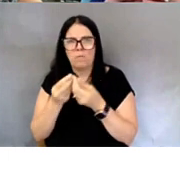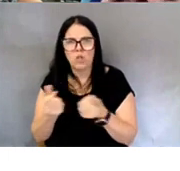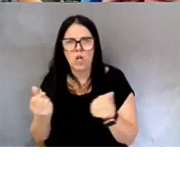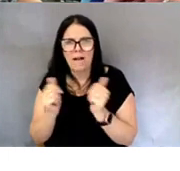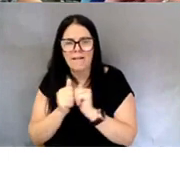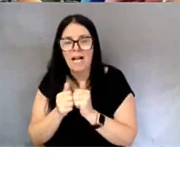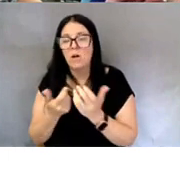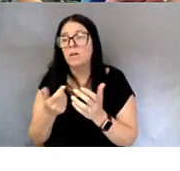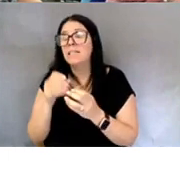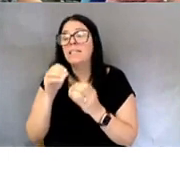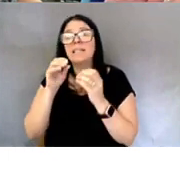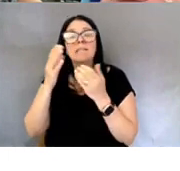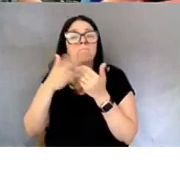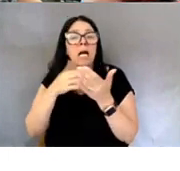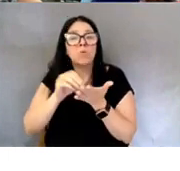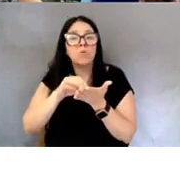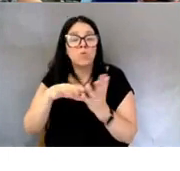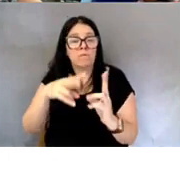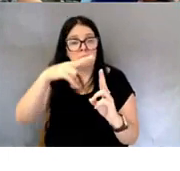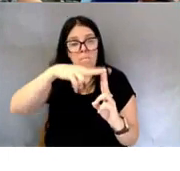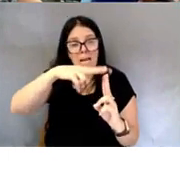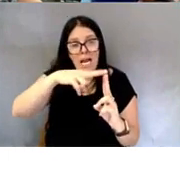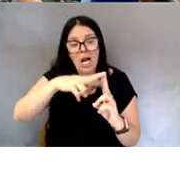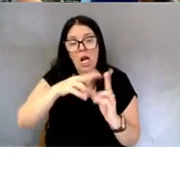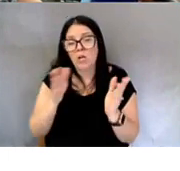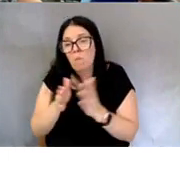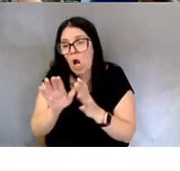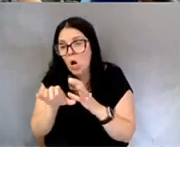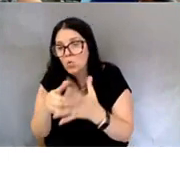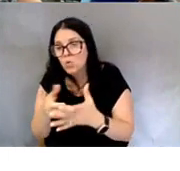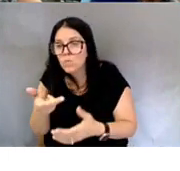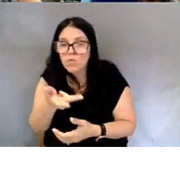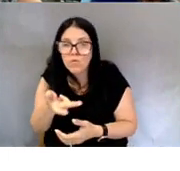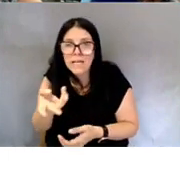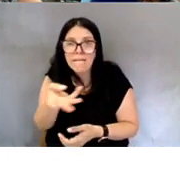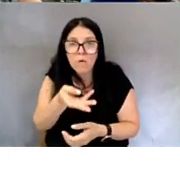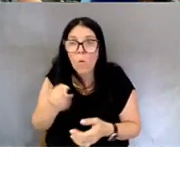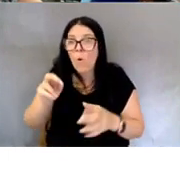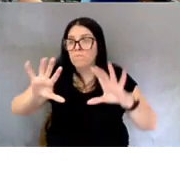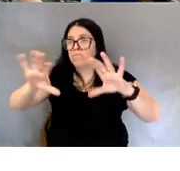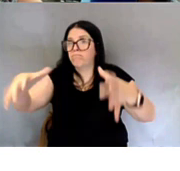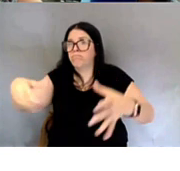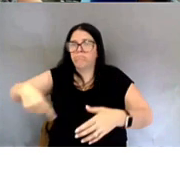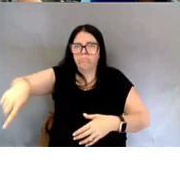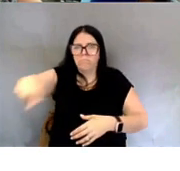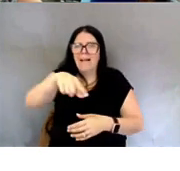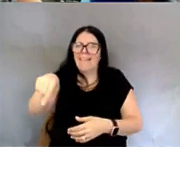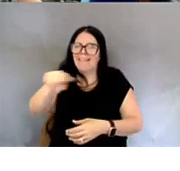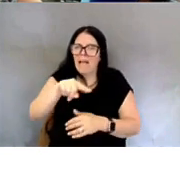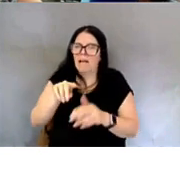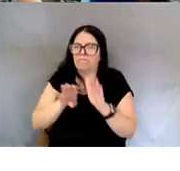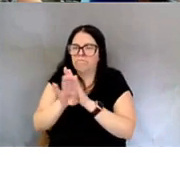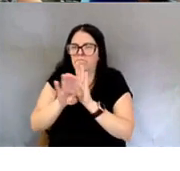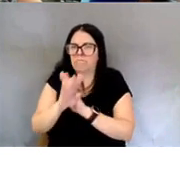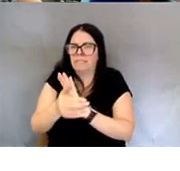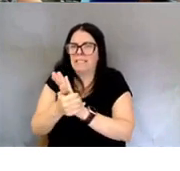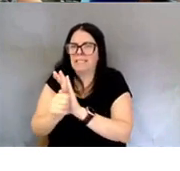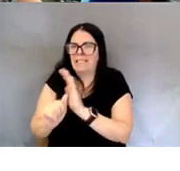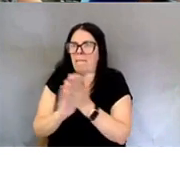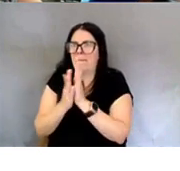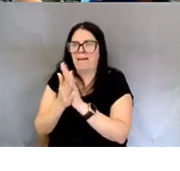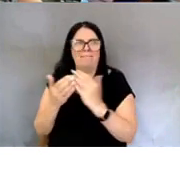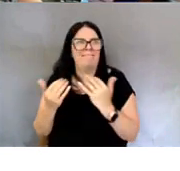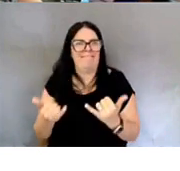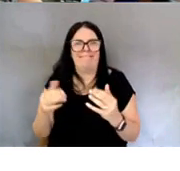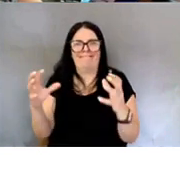in pairs, small groups, or in a general group, they are building their skills, those 21st century skills